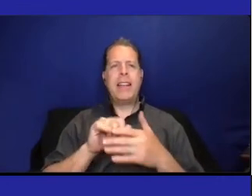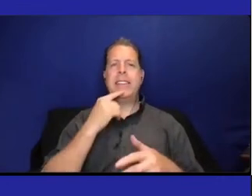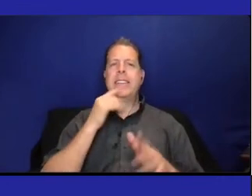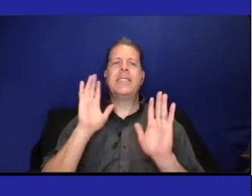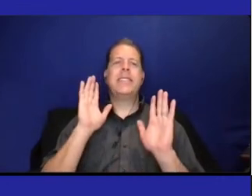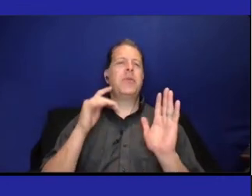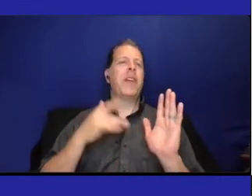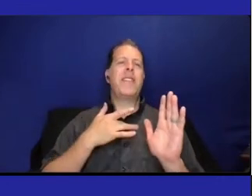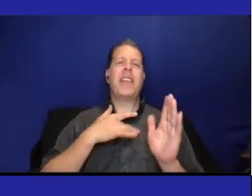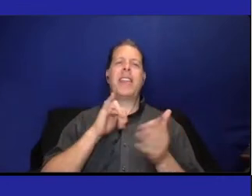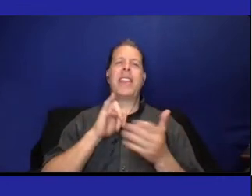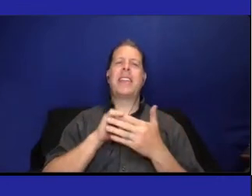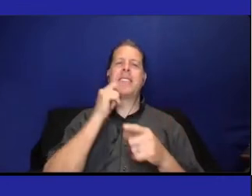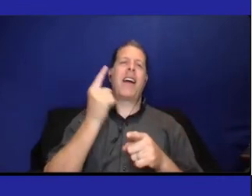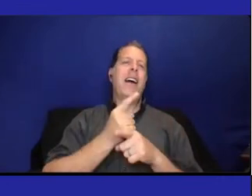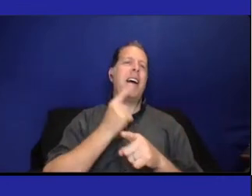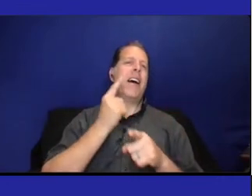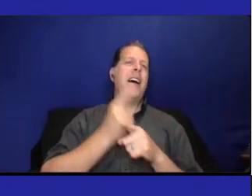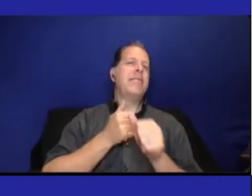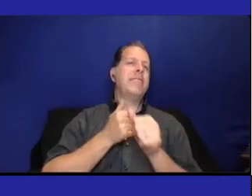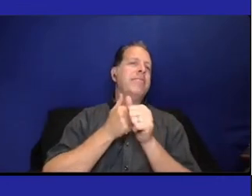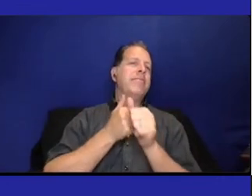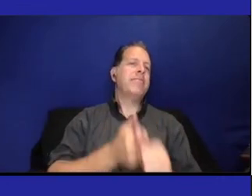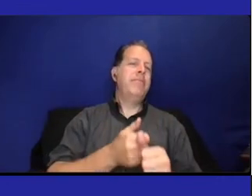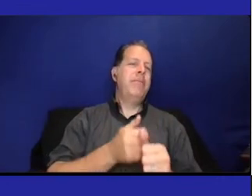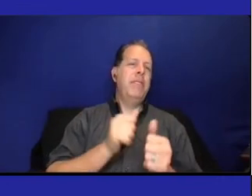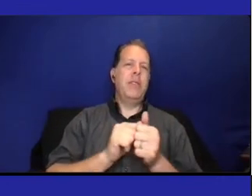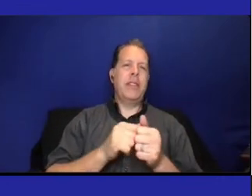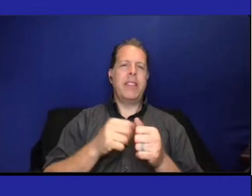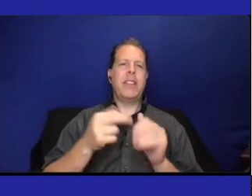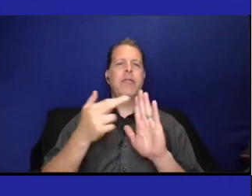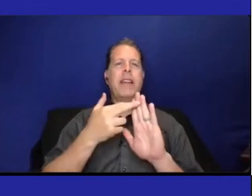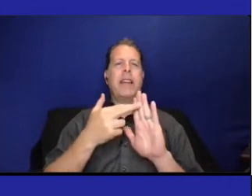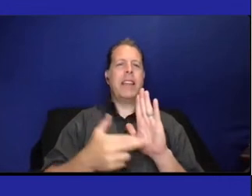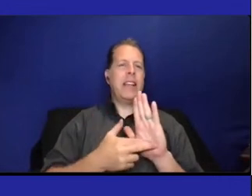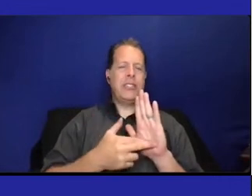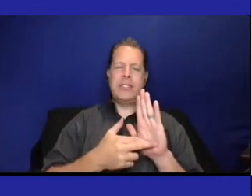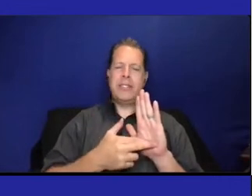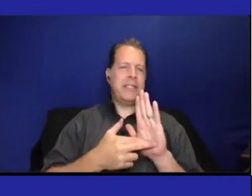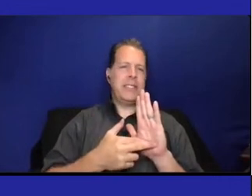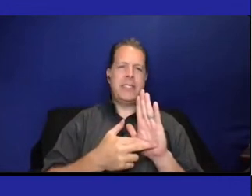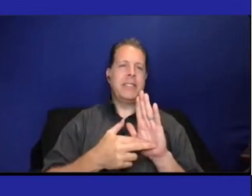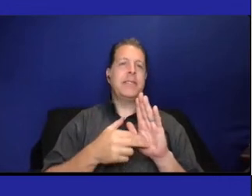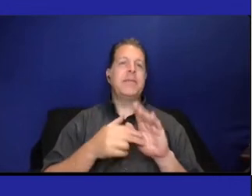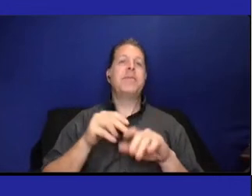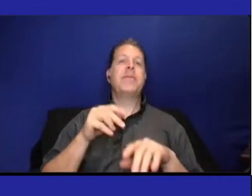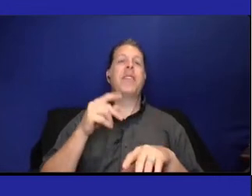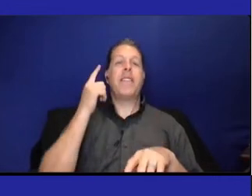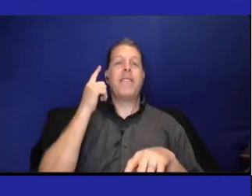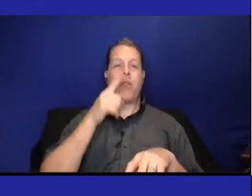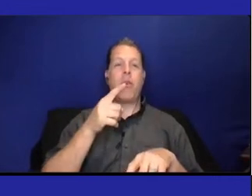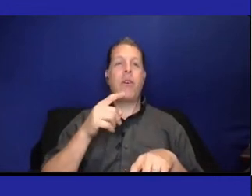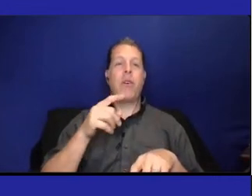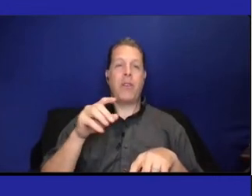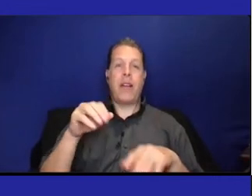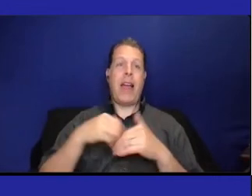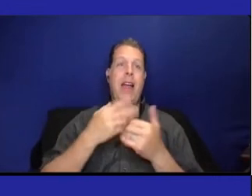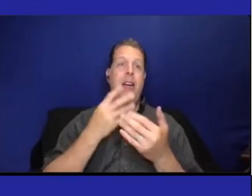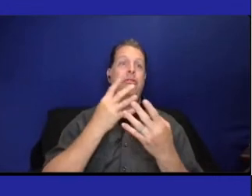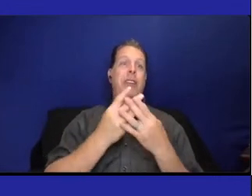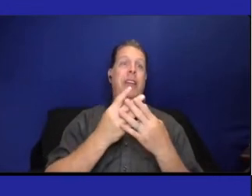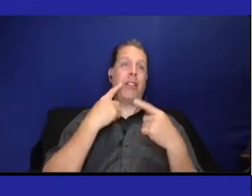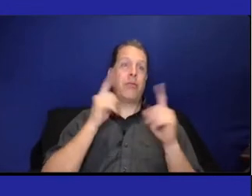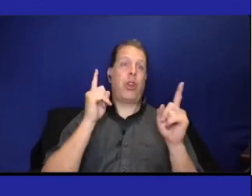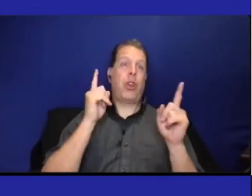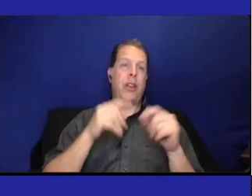is consistent with the regulations on how jails work.